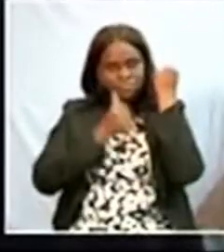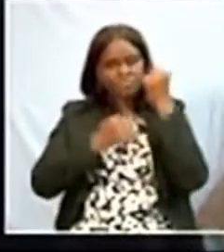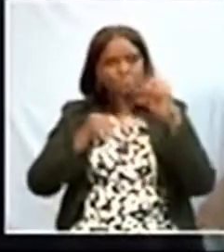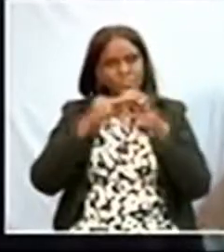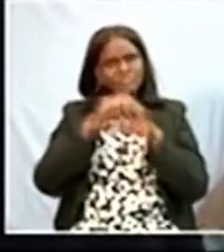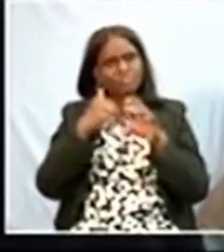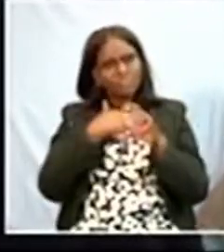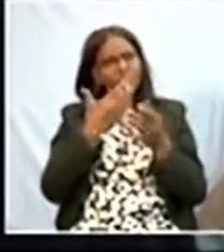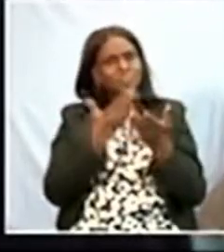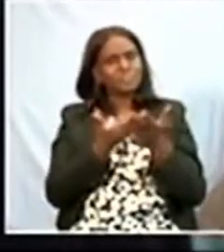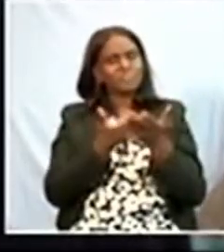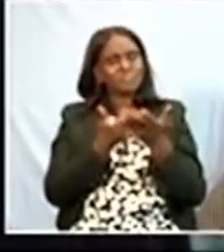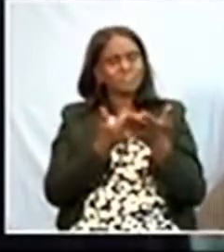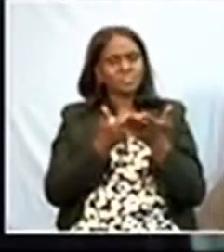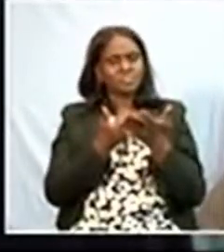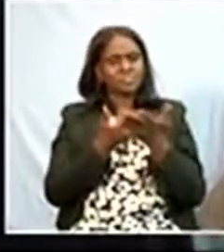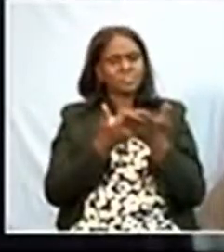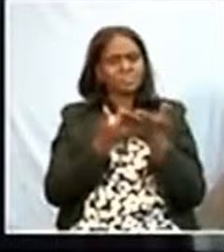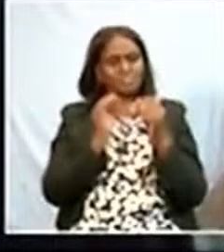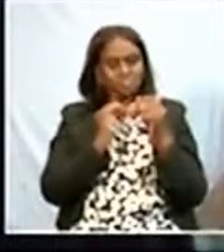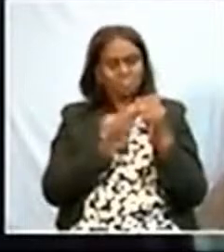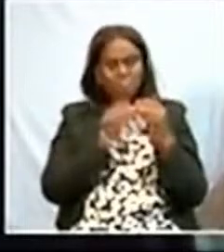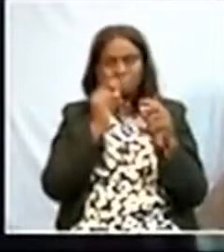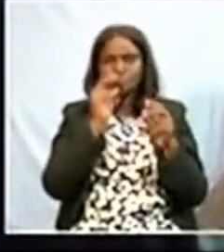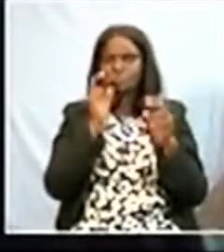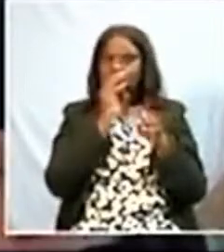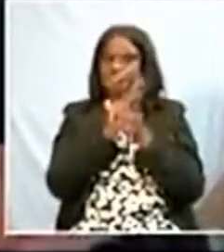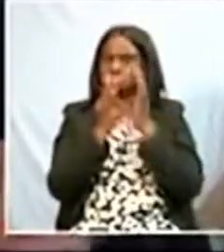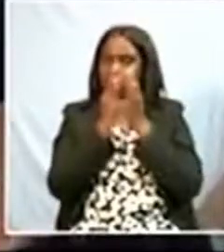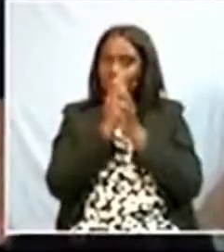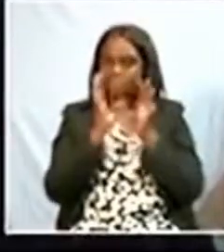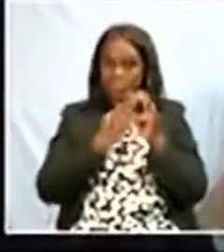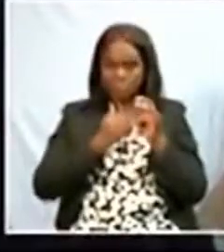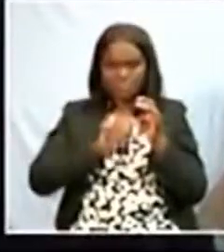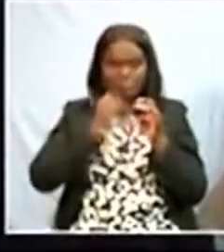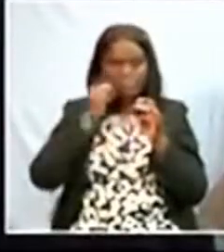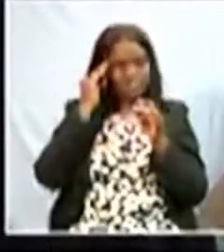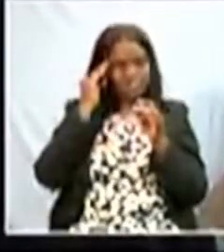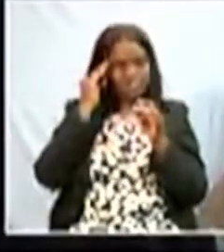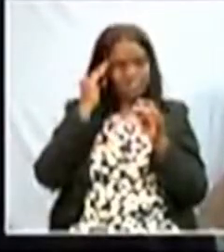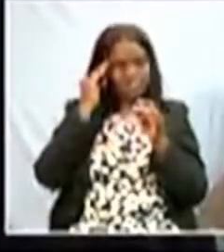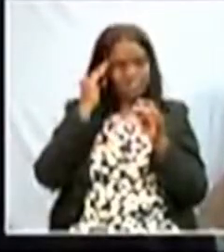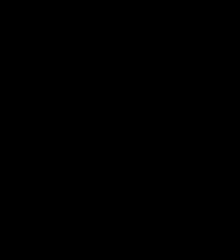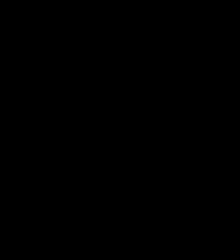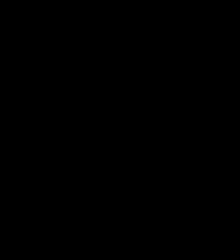engage our contractors? I know you have that.